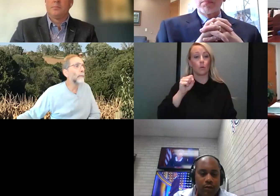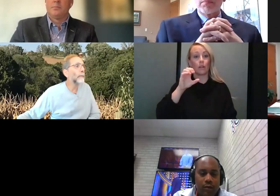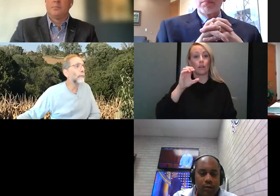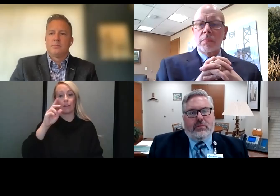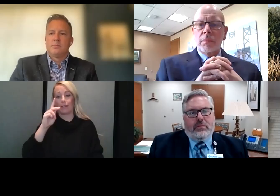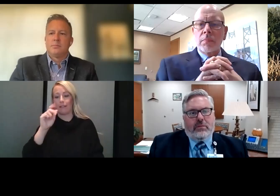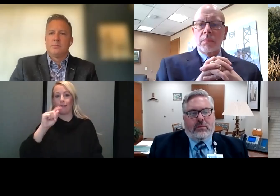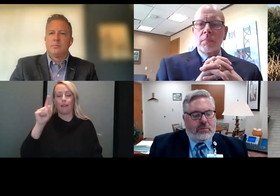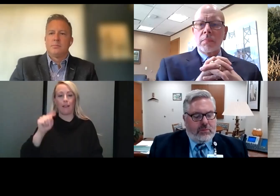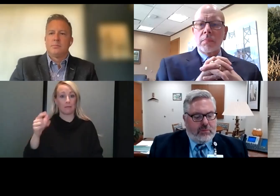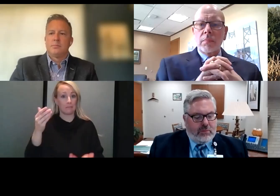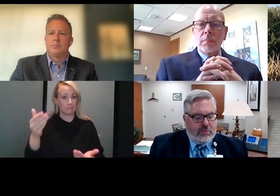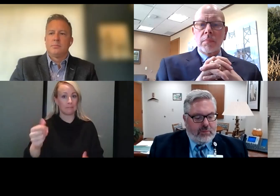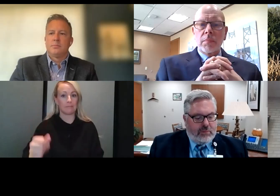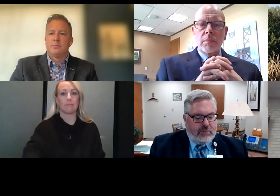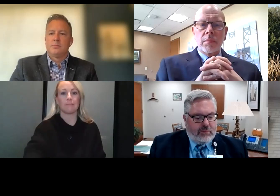County Health Department.